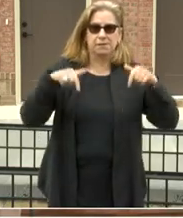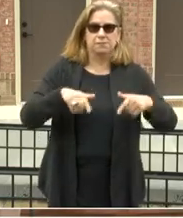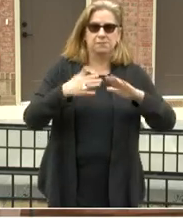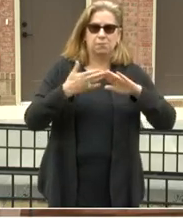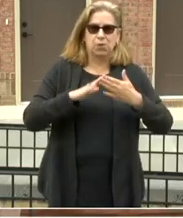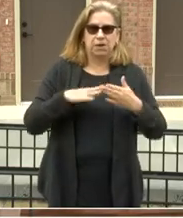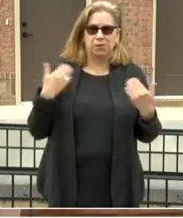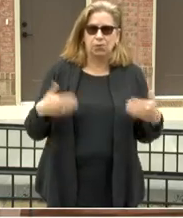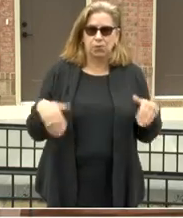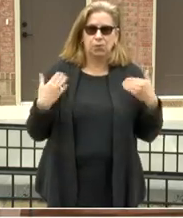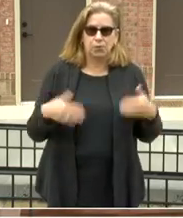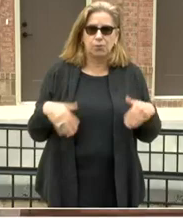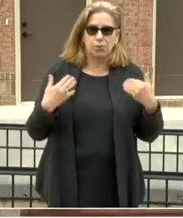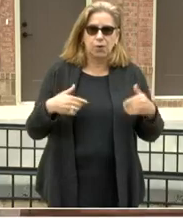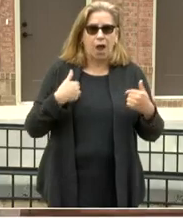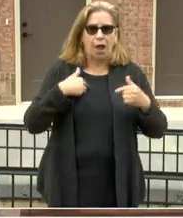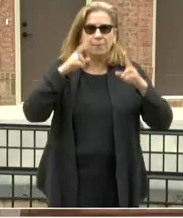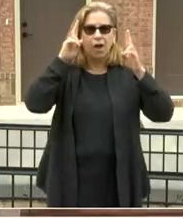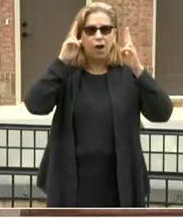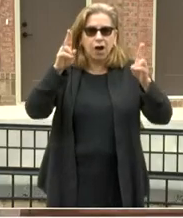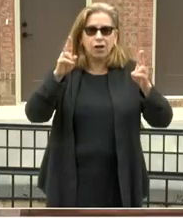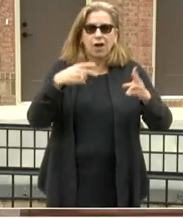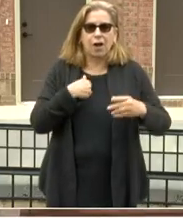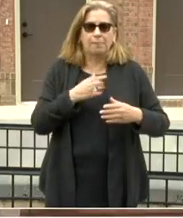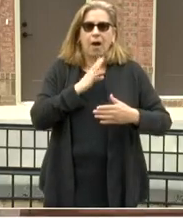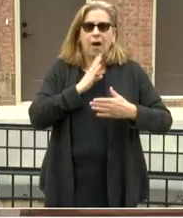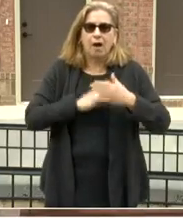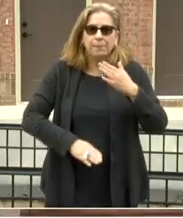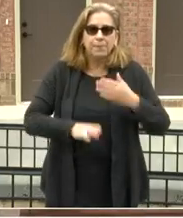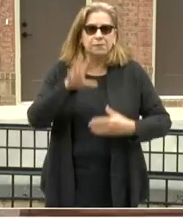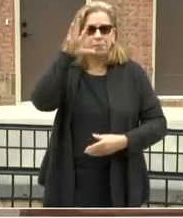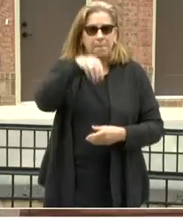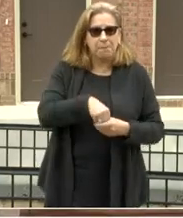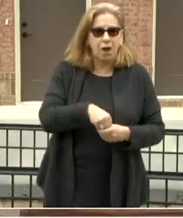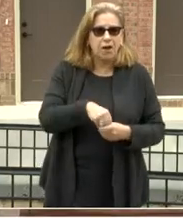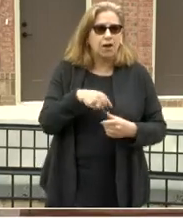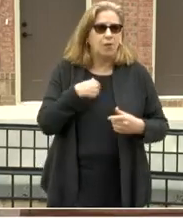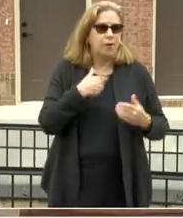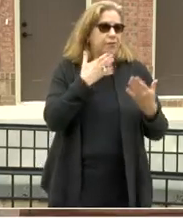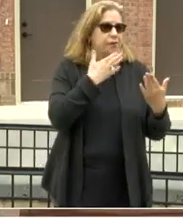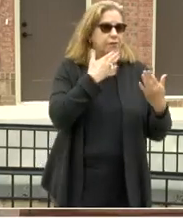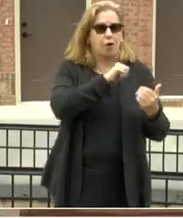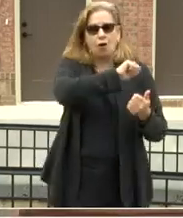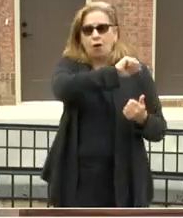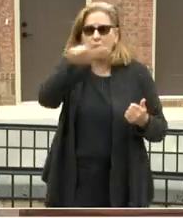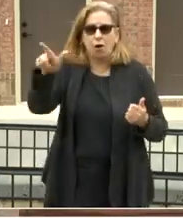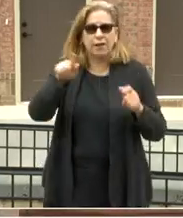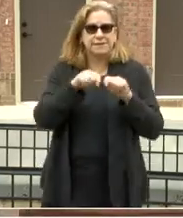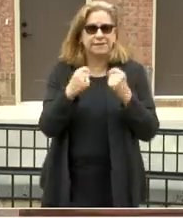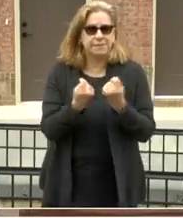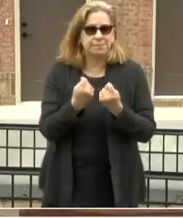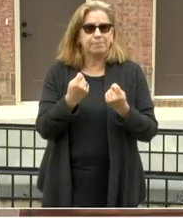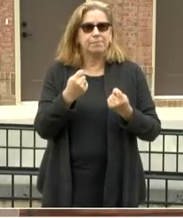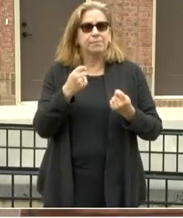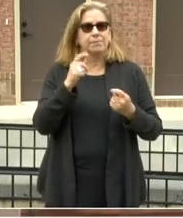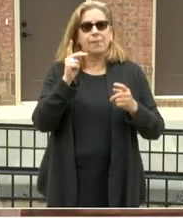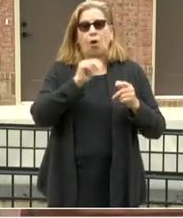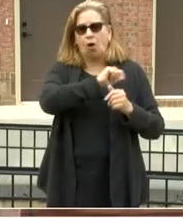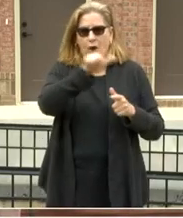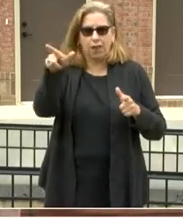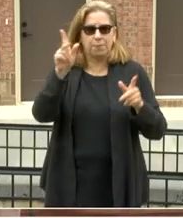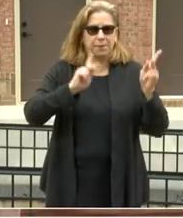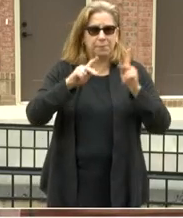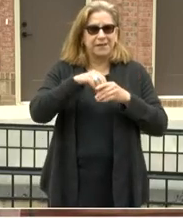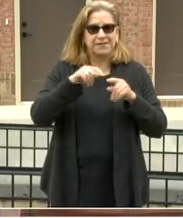honored, humbled, and thankful to be a part of the team. And one thing you can't do is say enough thank yous, so I do have a